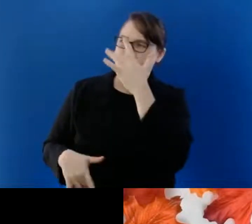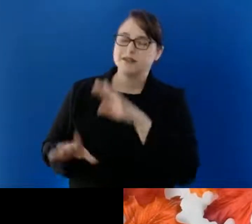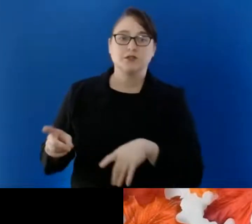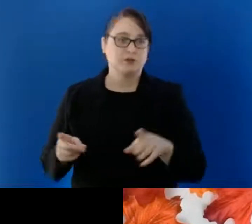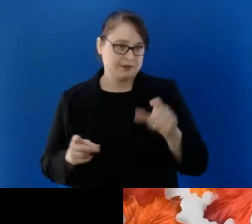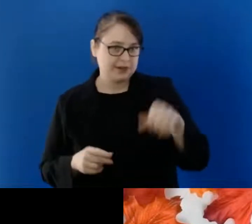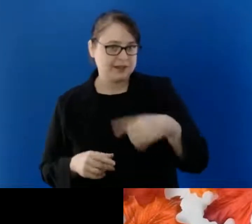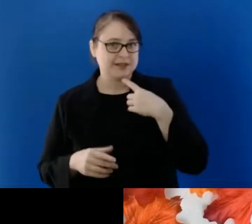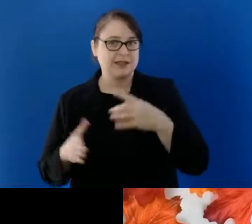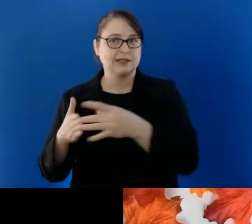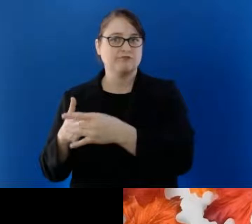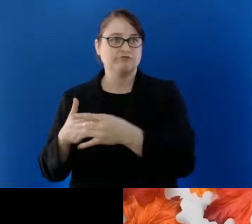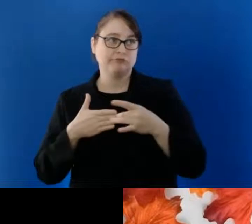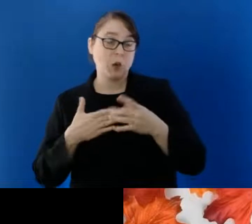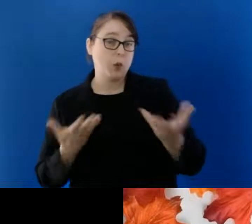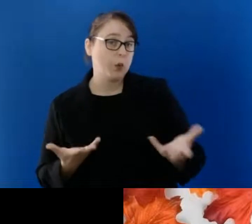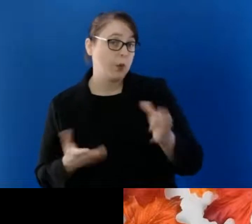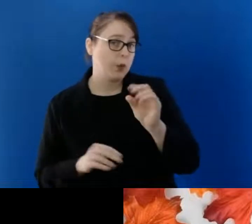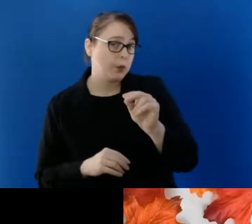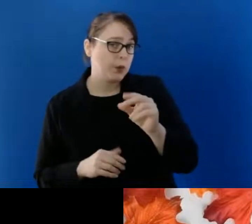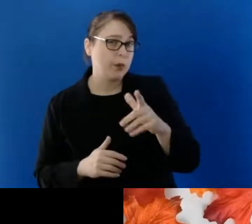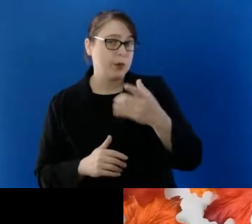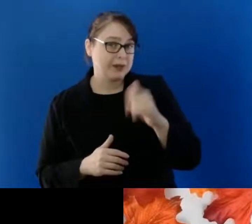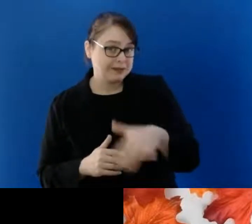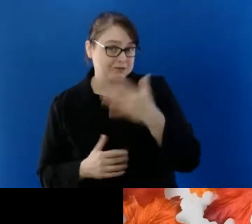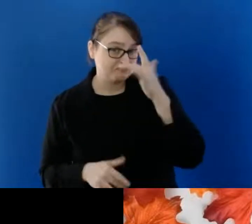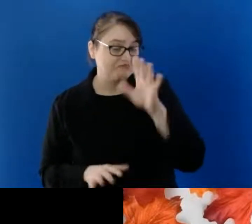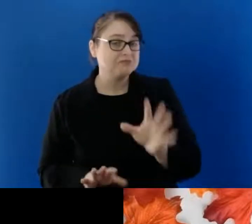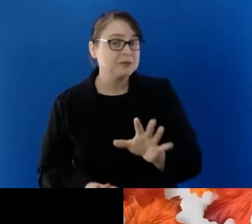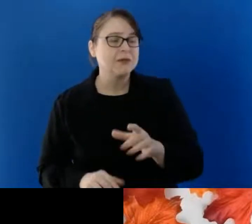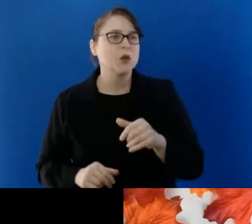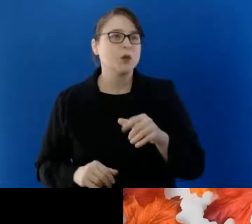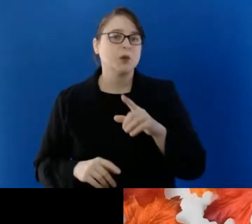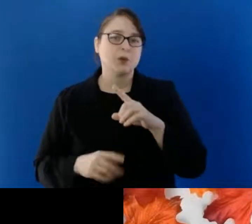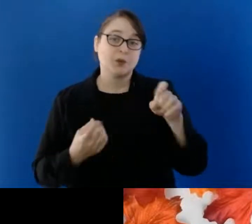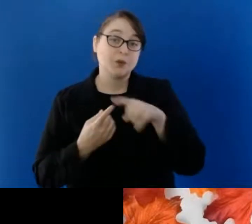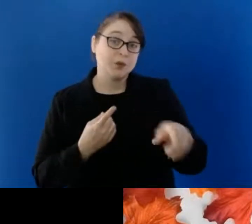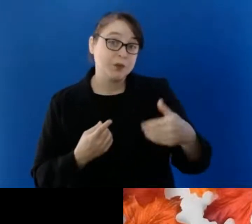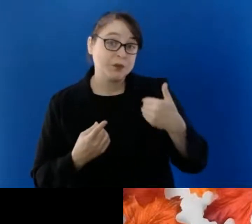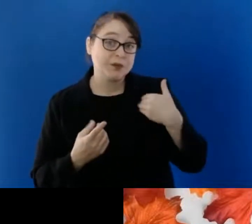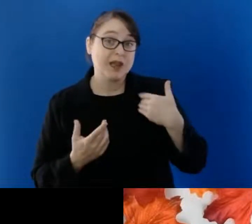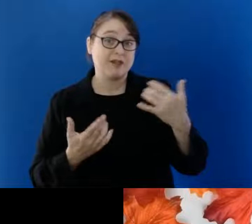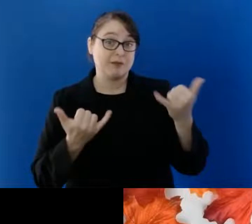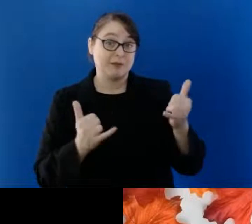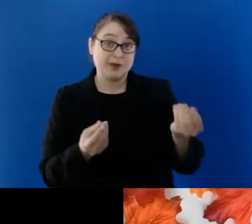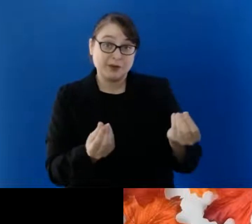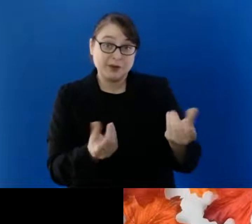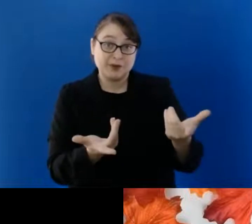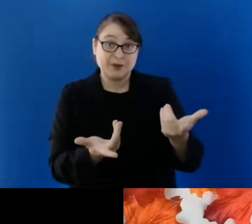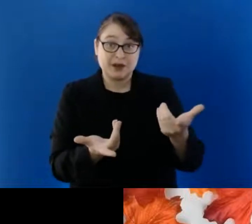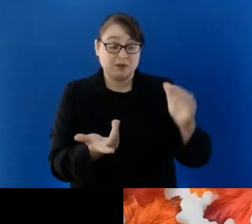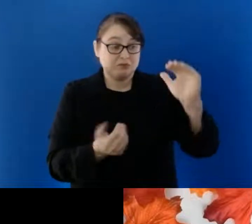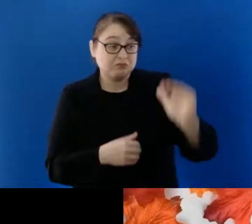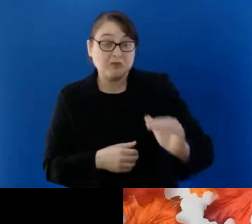can redirect it and say, well, no, well, when you have a little kid on the playground, he's not involved in any